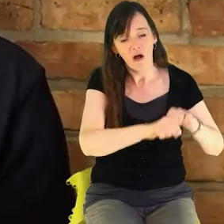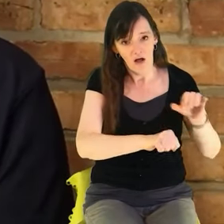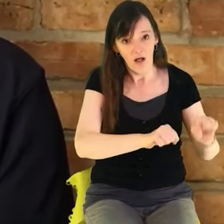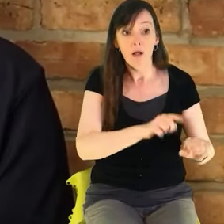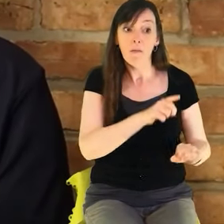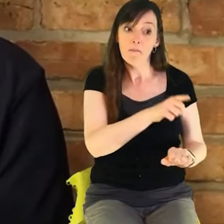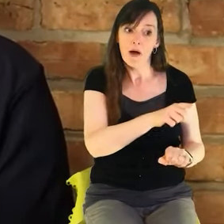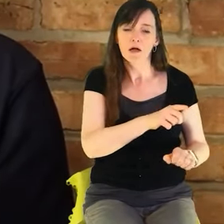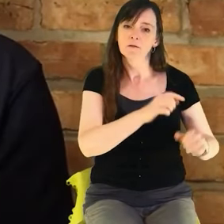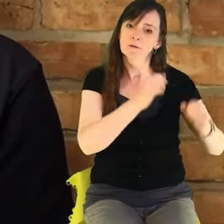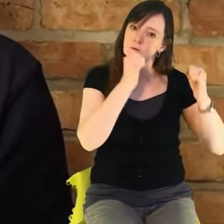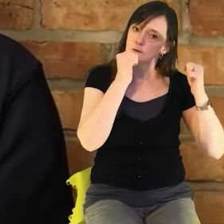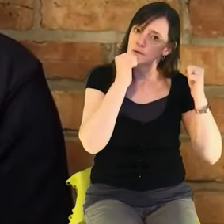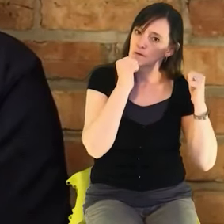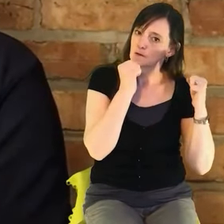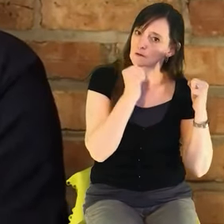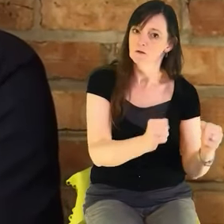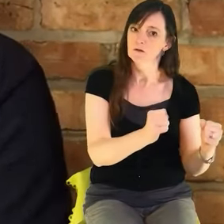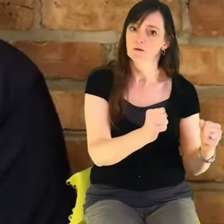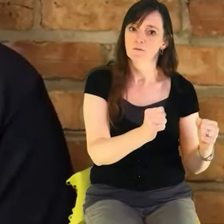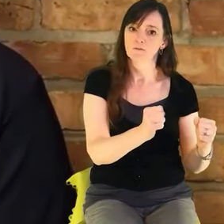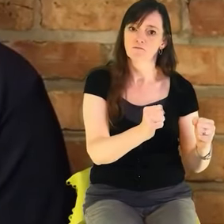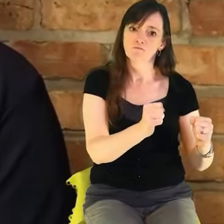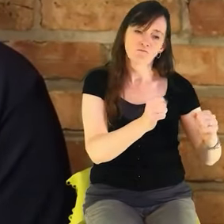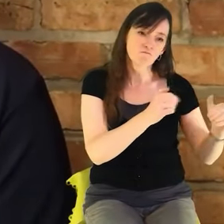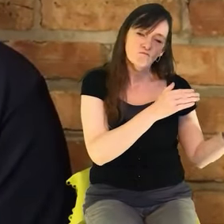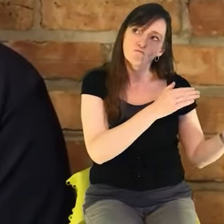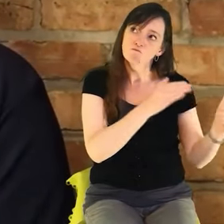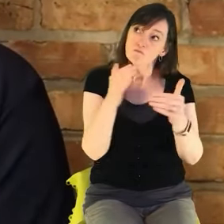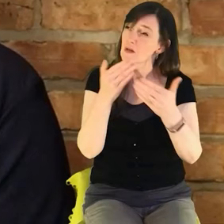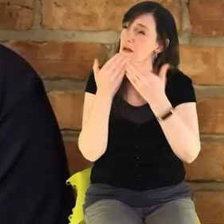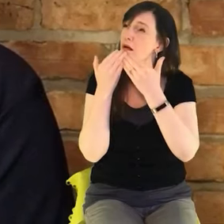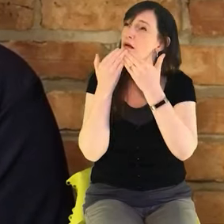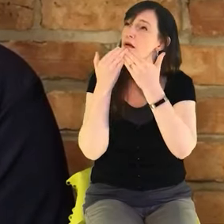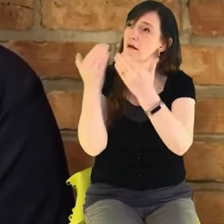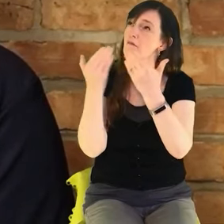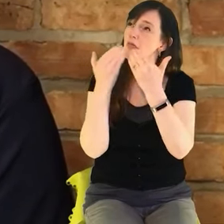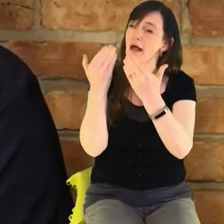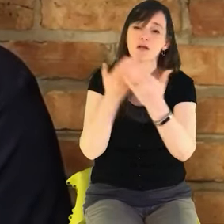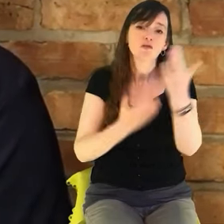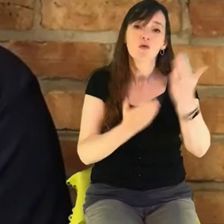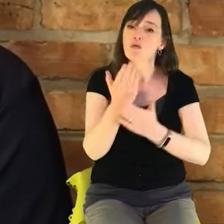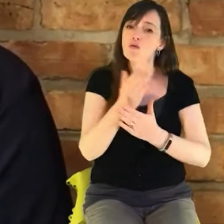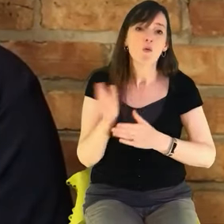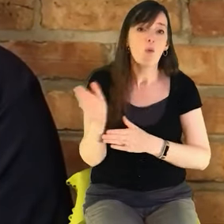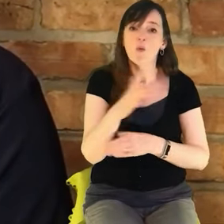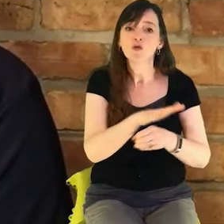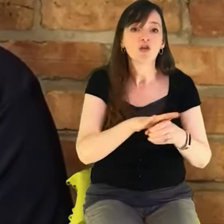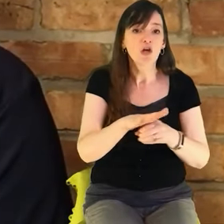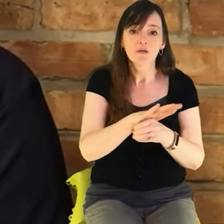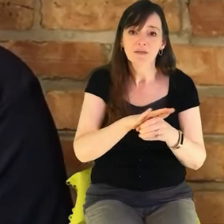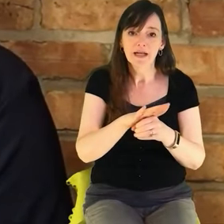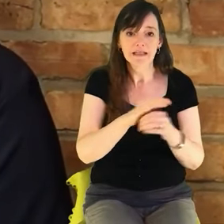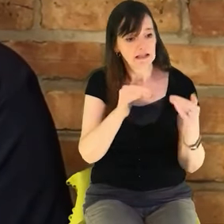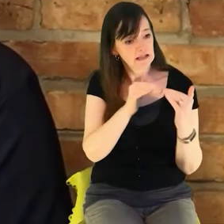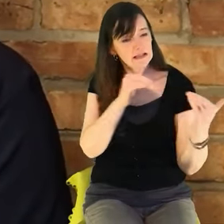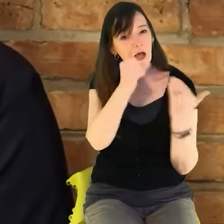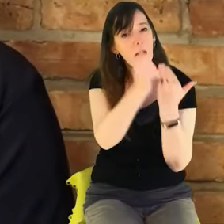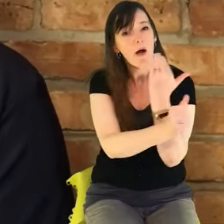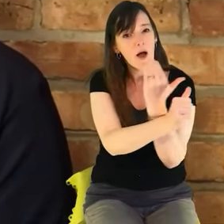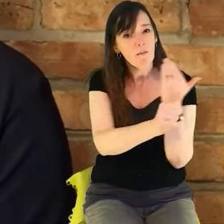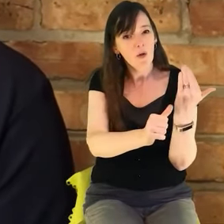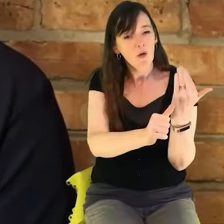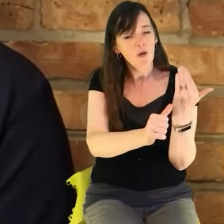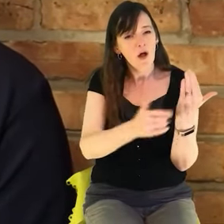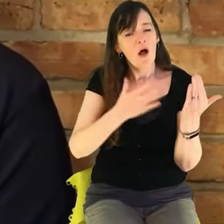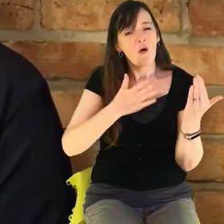was determined that he would give thanks in all circumstances, as the Bible commands us. I want to